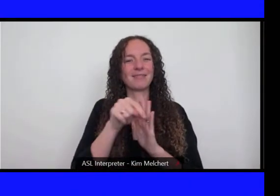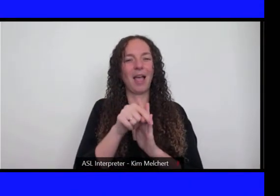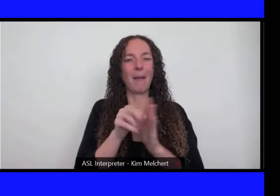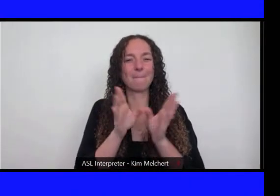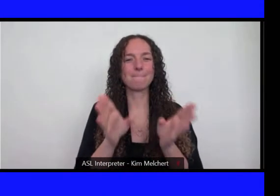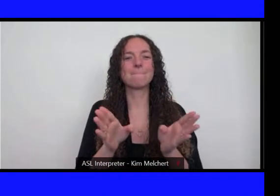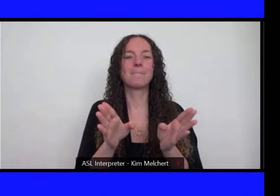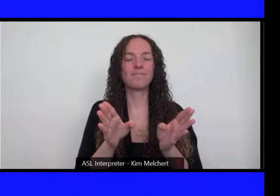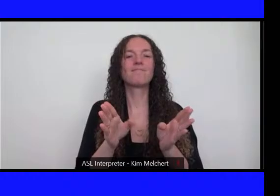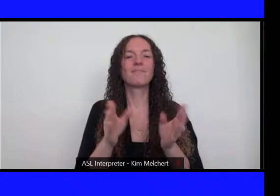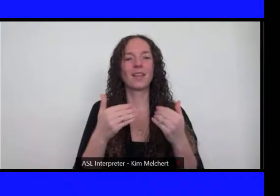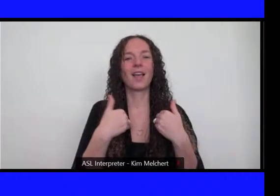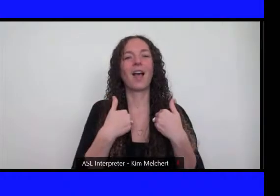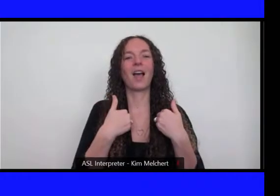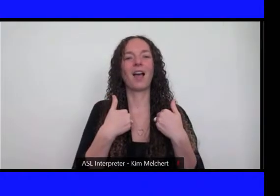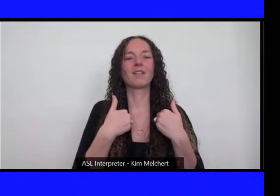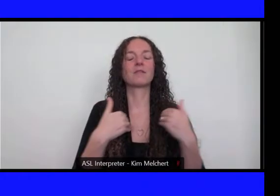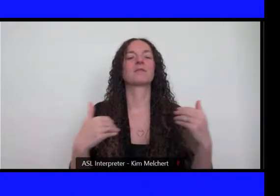as well as